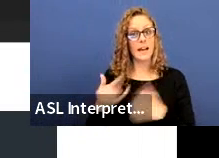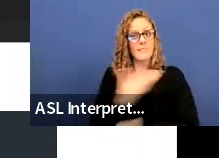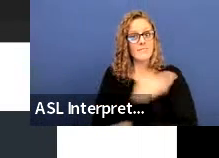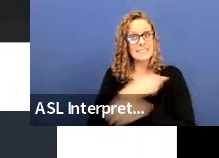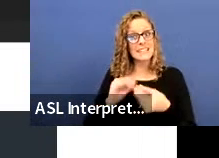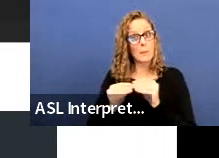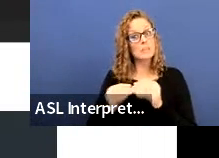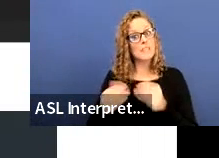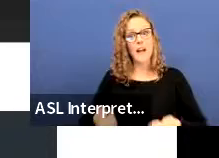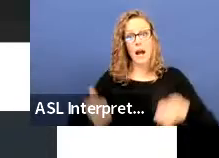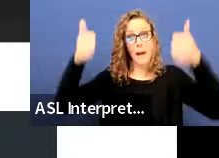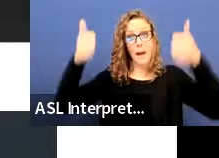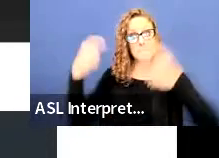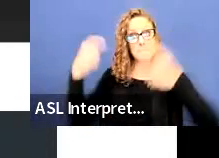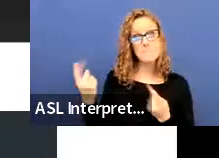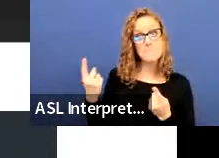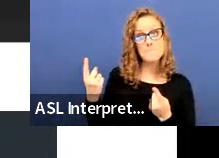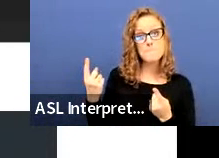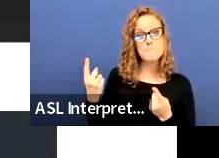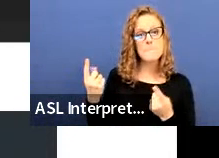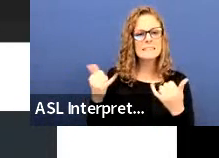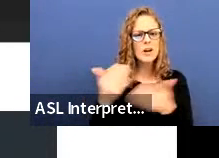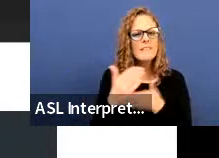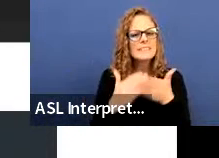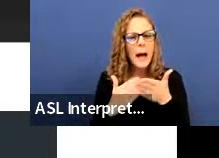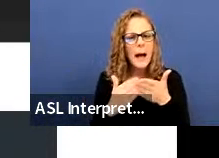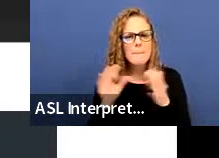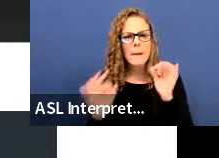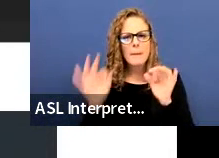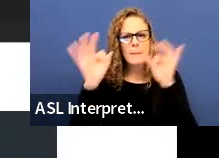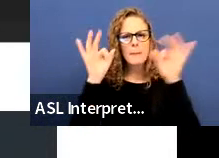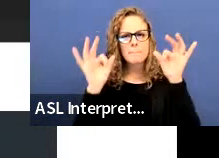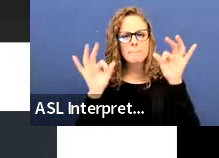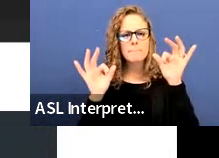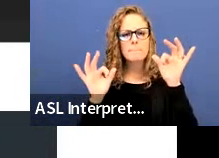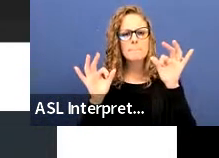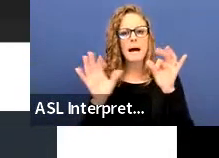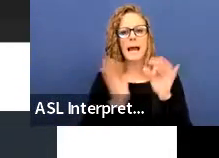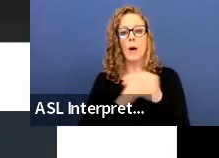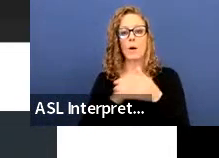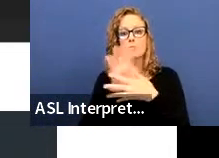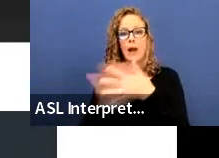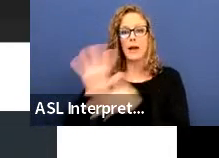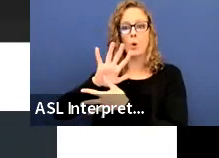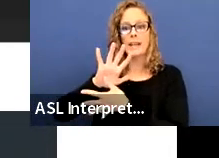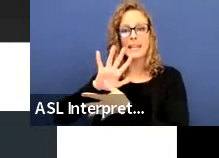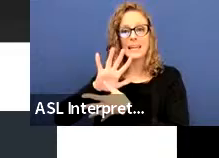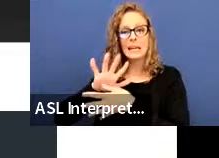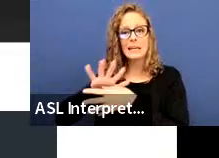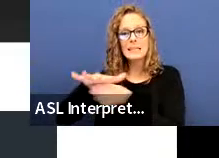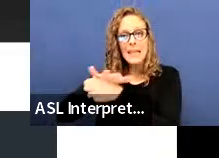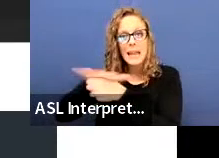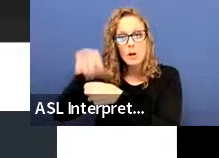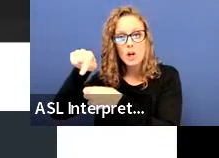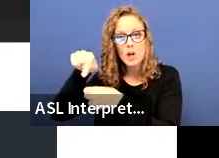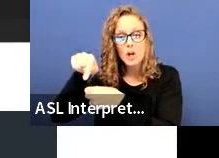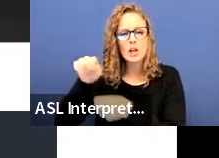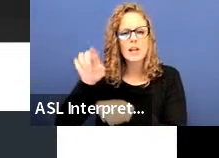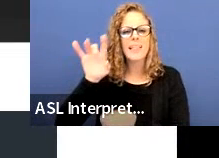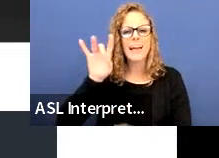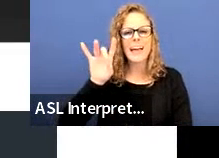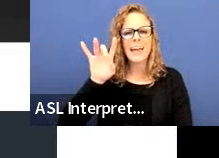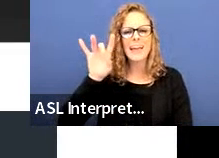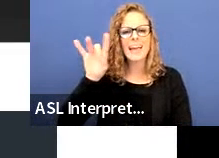about everywhere. We still have some patches in our priority neighborhoods. Along that 880 corridor,